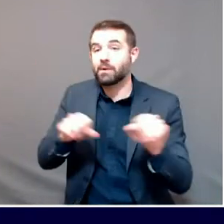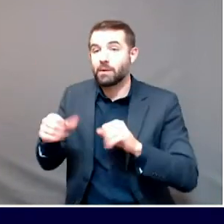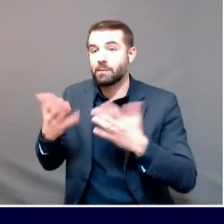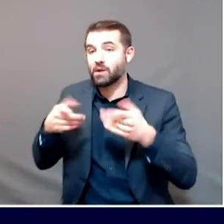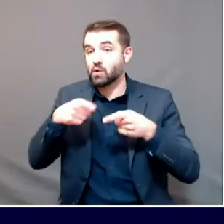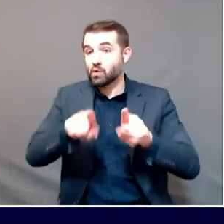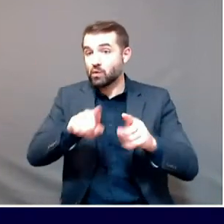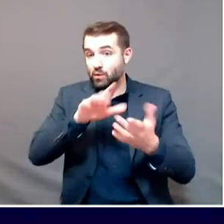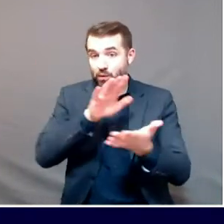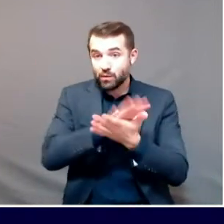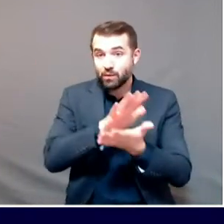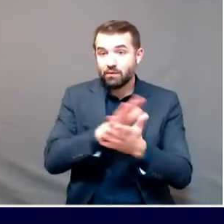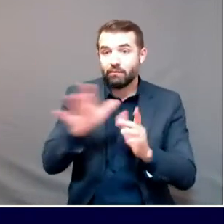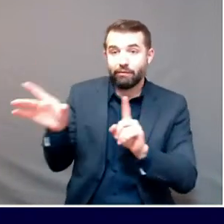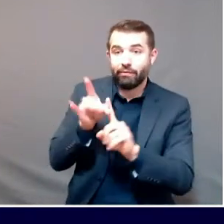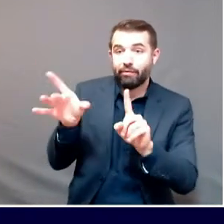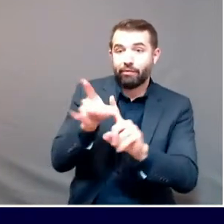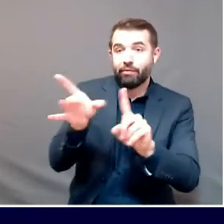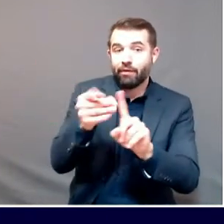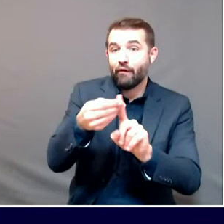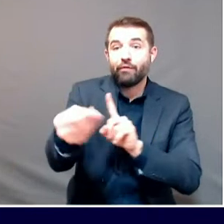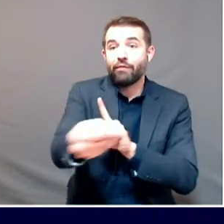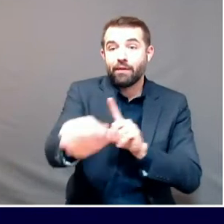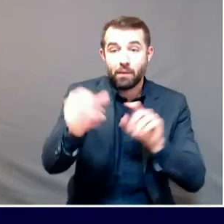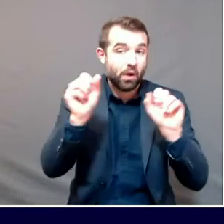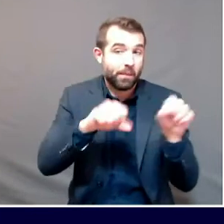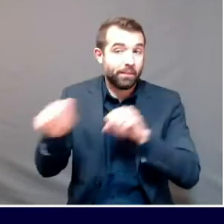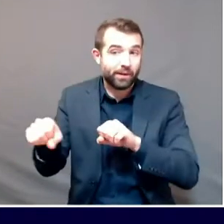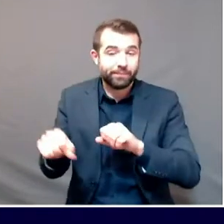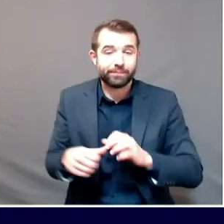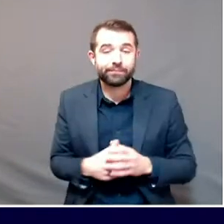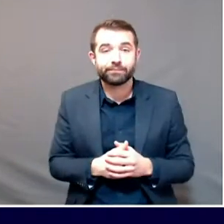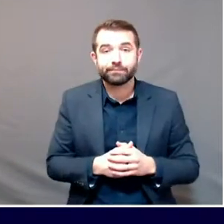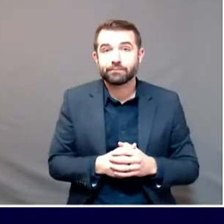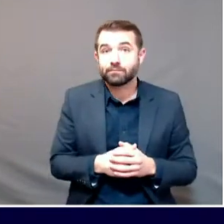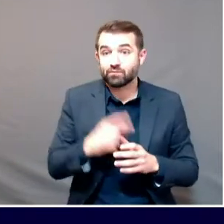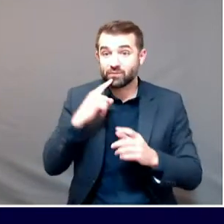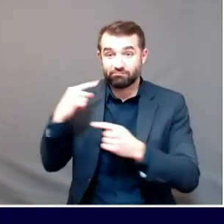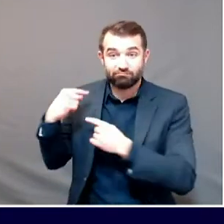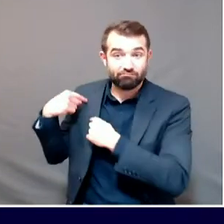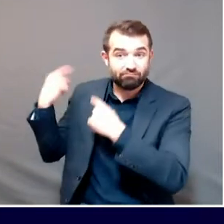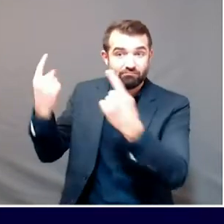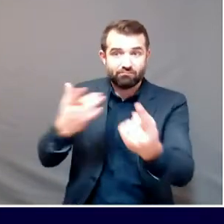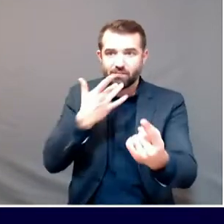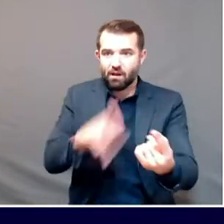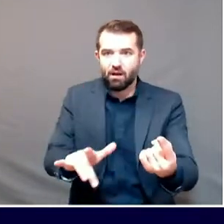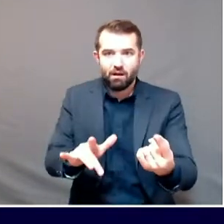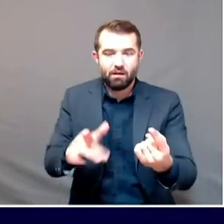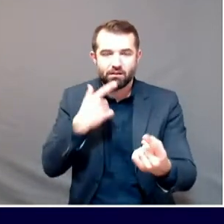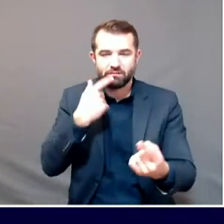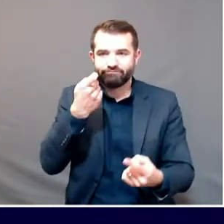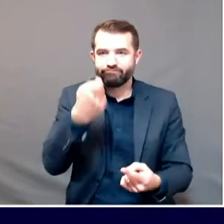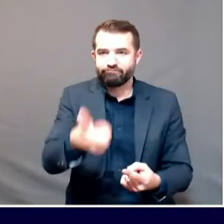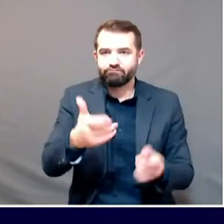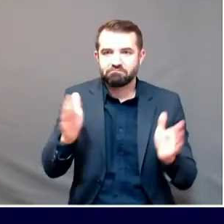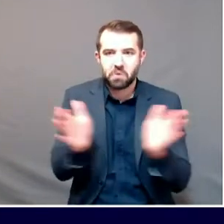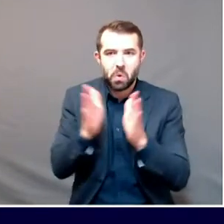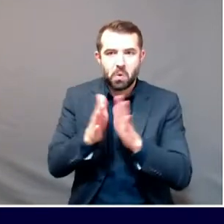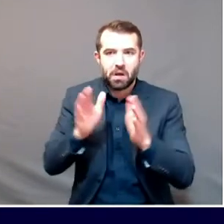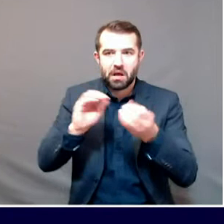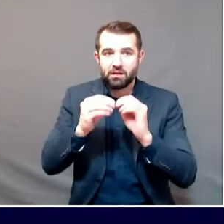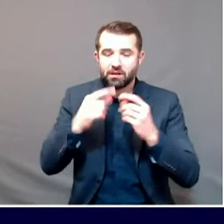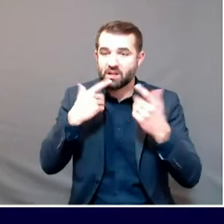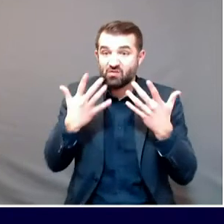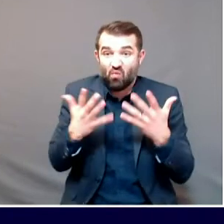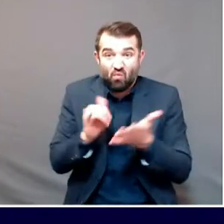one time, the possibility of transmission is something that could occur. We are on the lookout for it. But as of right now,